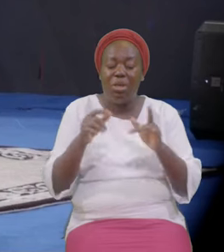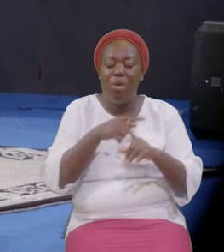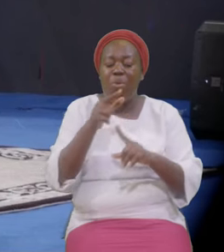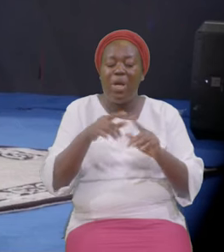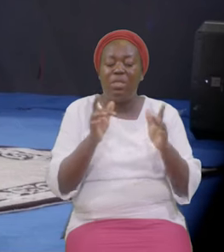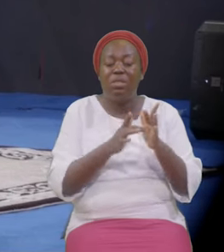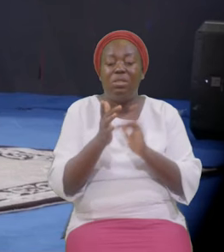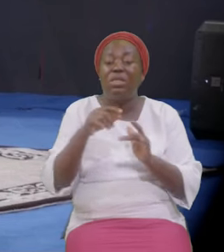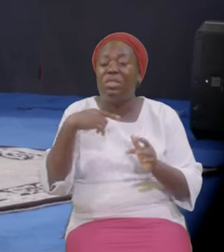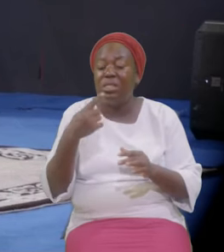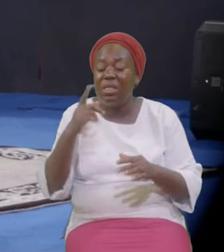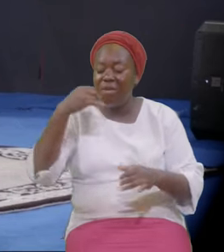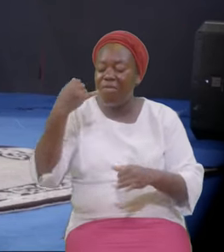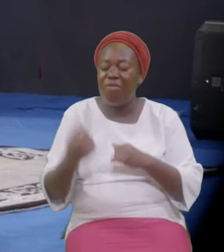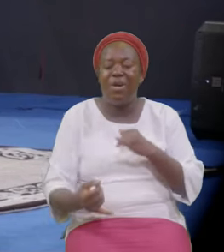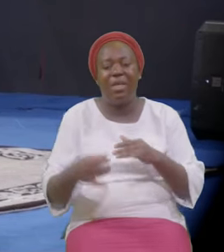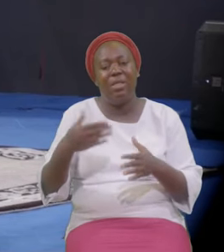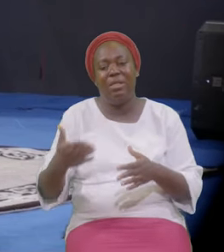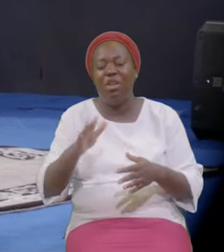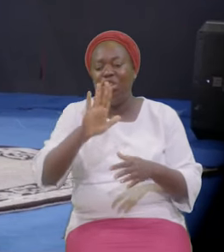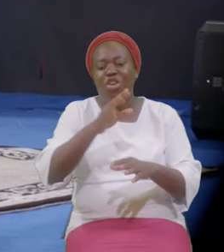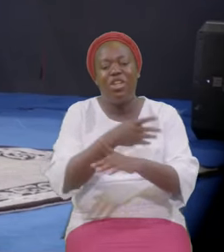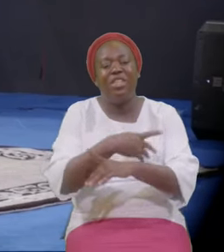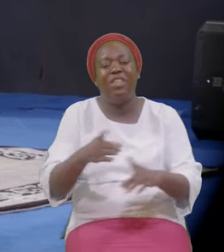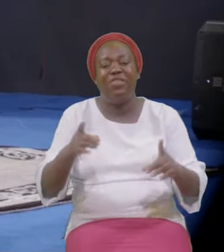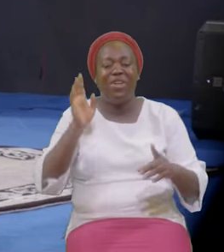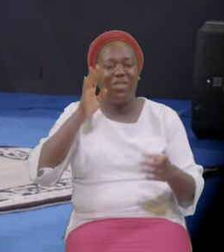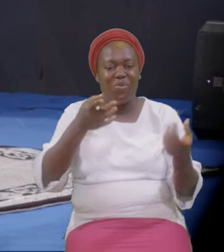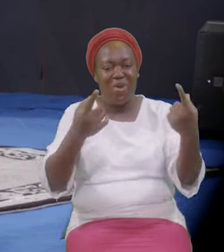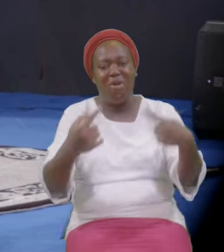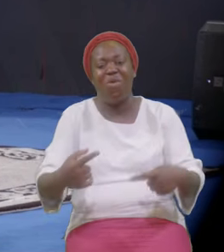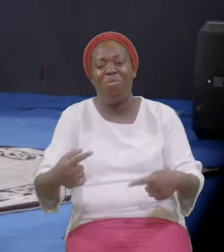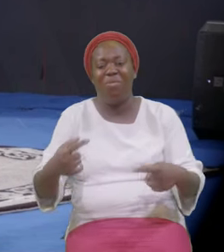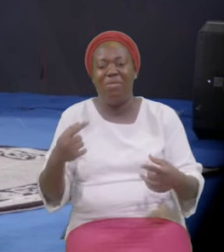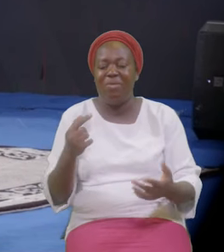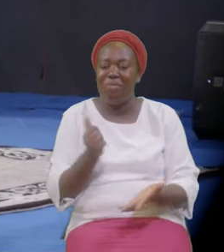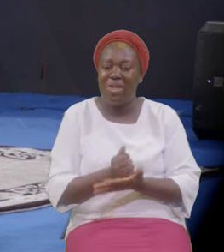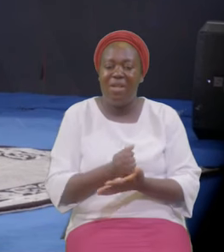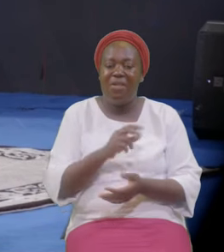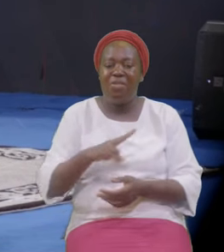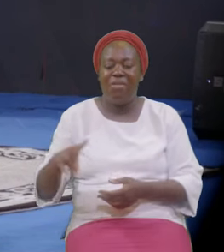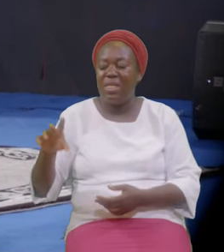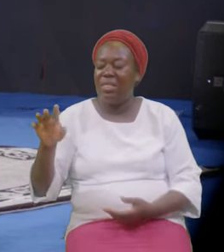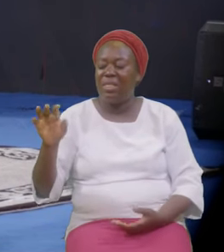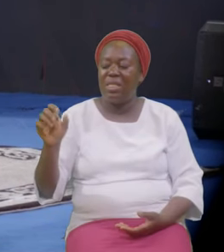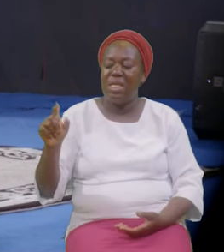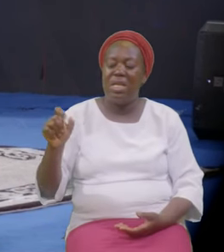your deliverance will come. Yeah. Look at verse 11. In verse 11,